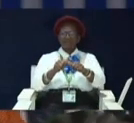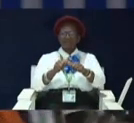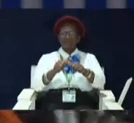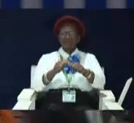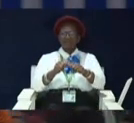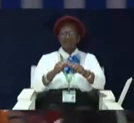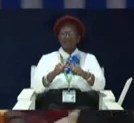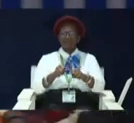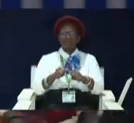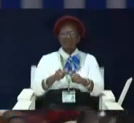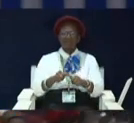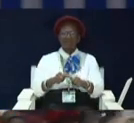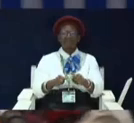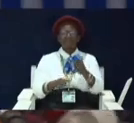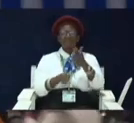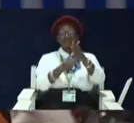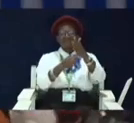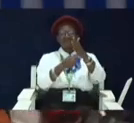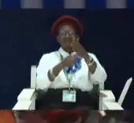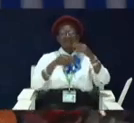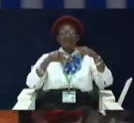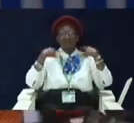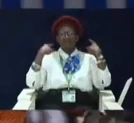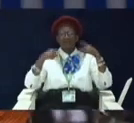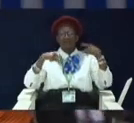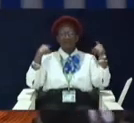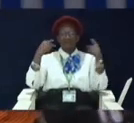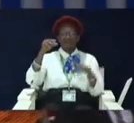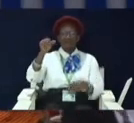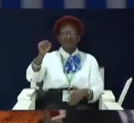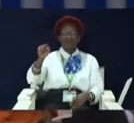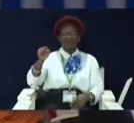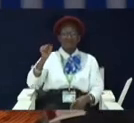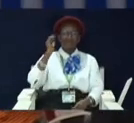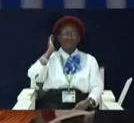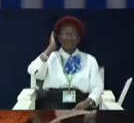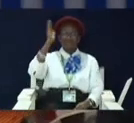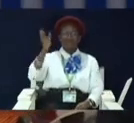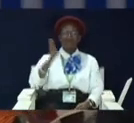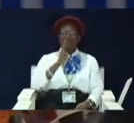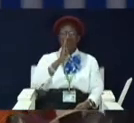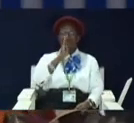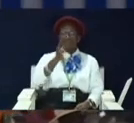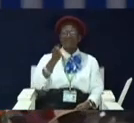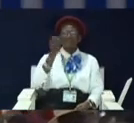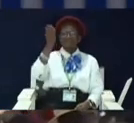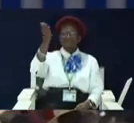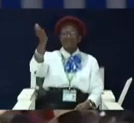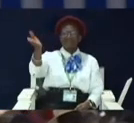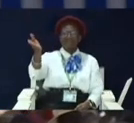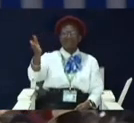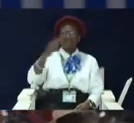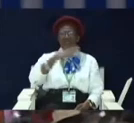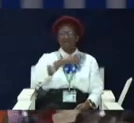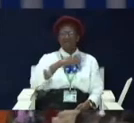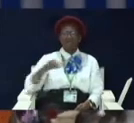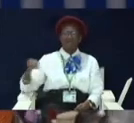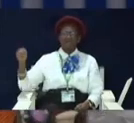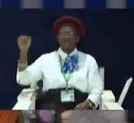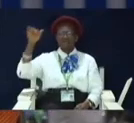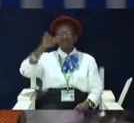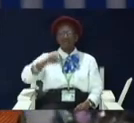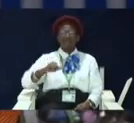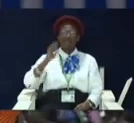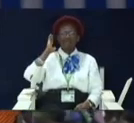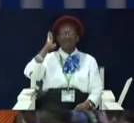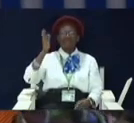senior pastors will be there and they will attend to you. Àwọn olùṣọ́ àgùntàn wa wọ́n wà ńbẹ̀ láti dá yín